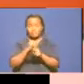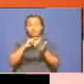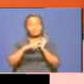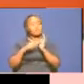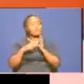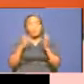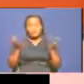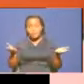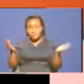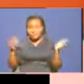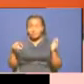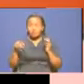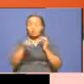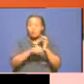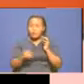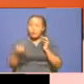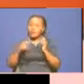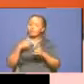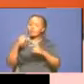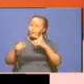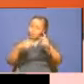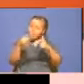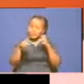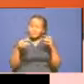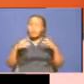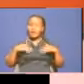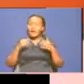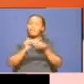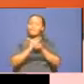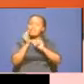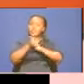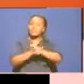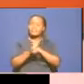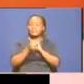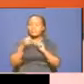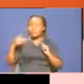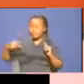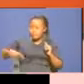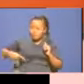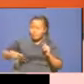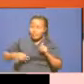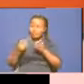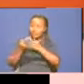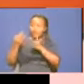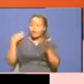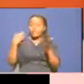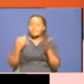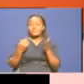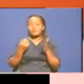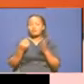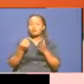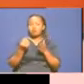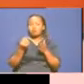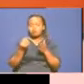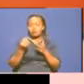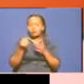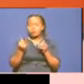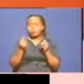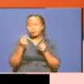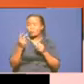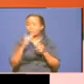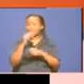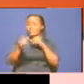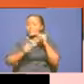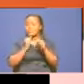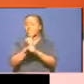So we are doing transplants. We have been doing transplants for the past two decades. Mm-hmm. Yes. So okay. The cost is much cheaper than